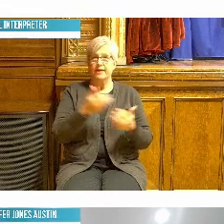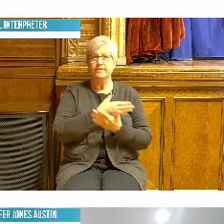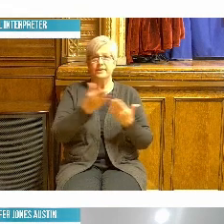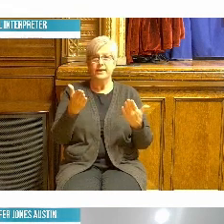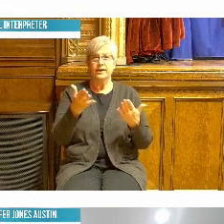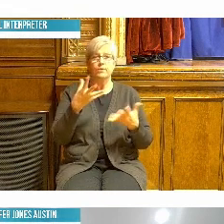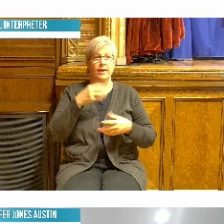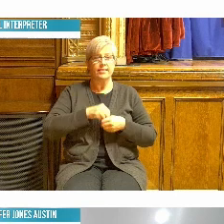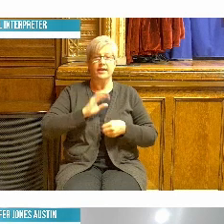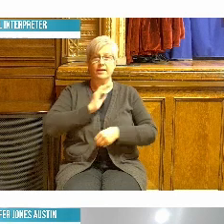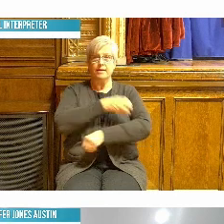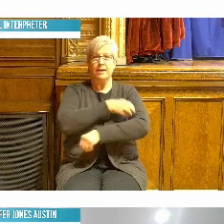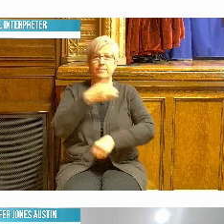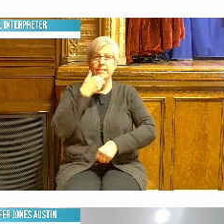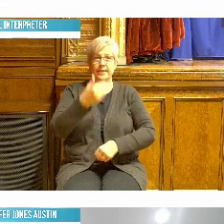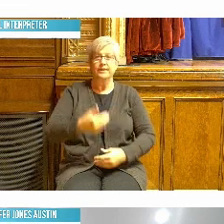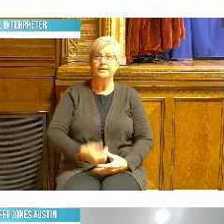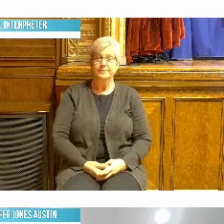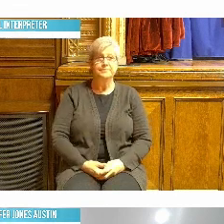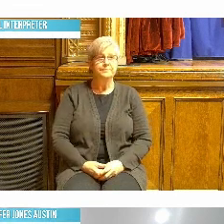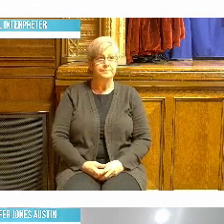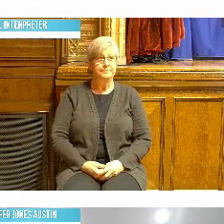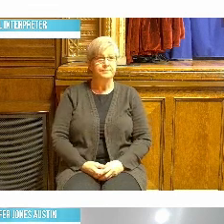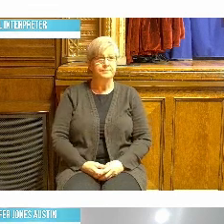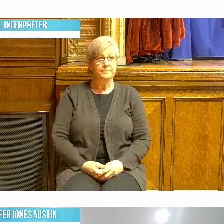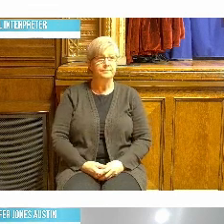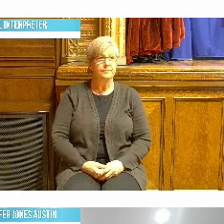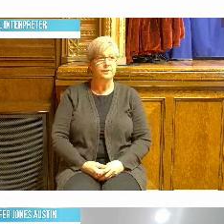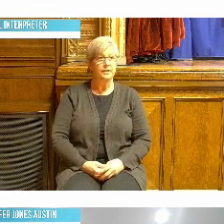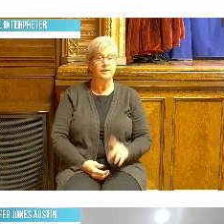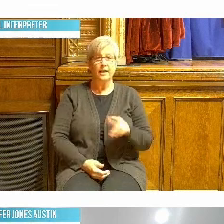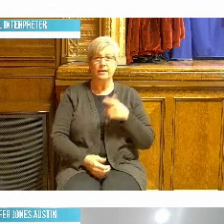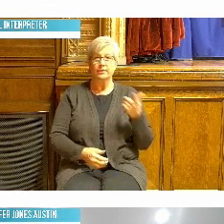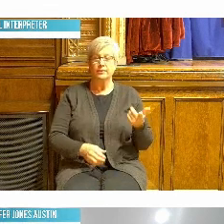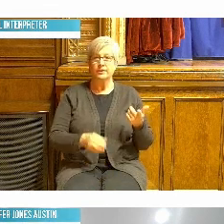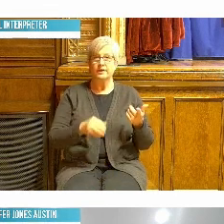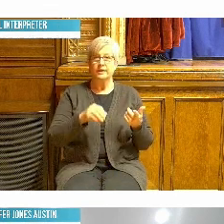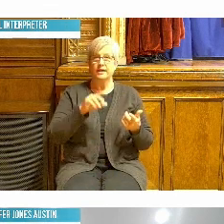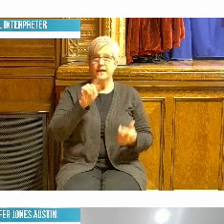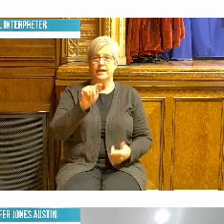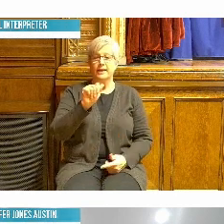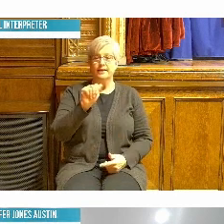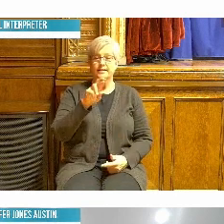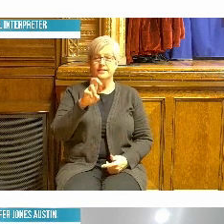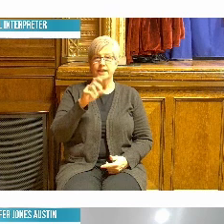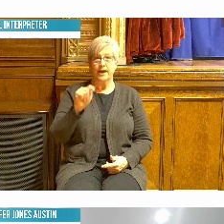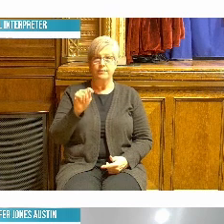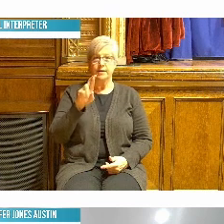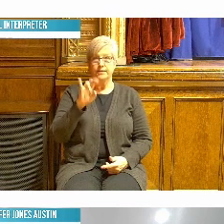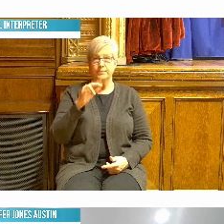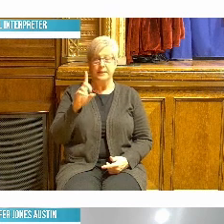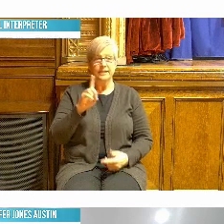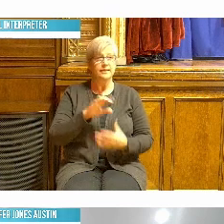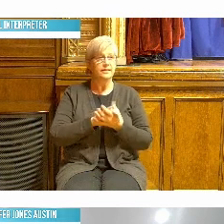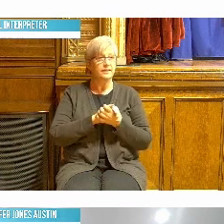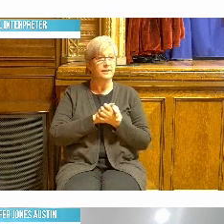within our power. Thank you. Thank you. Want to make room for Commissioner Tarrant Reed.